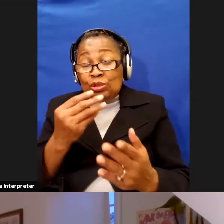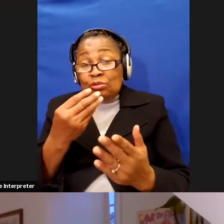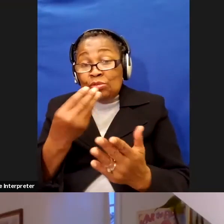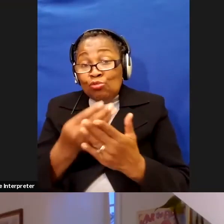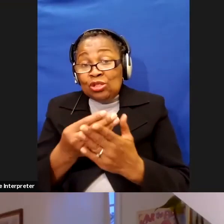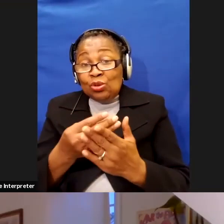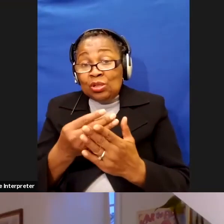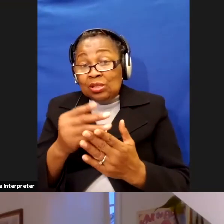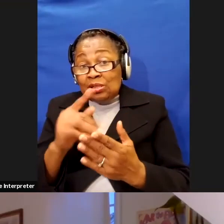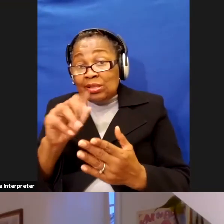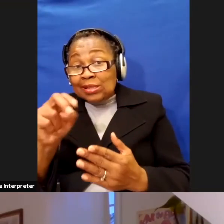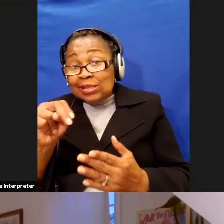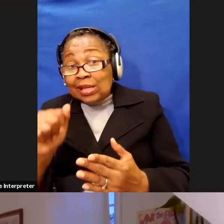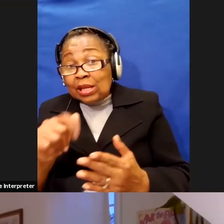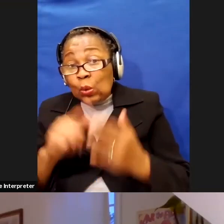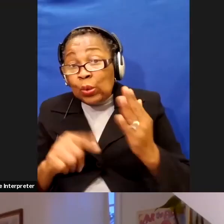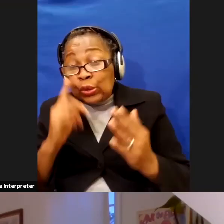up.